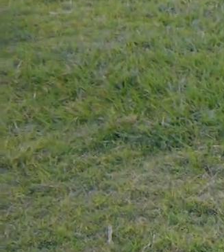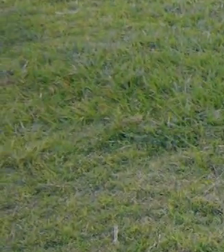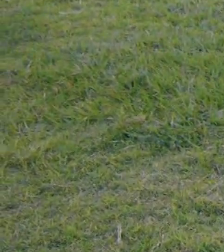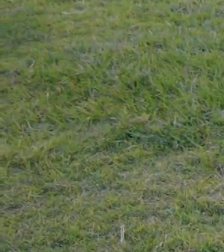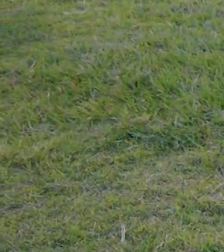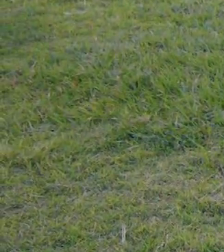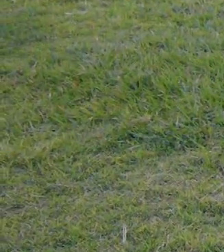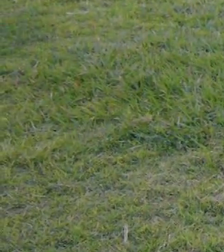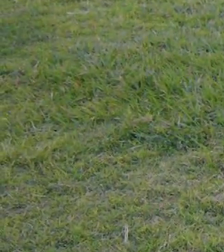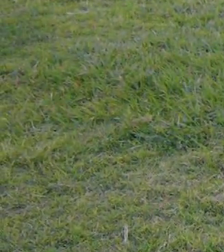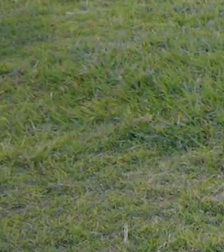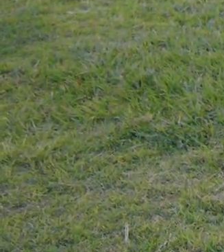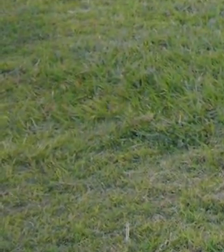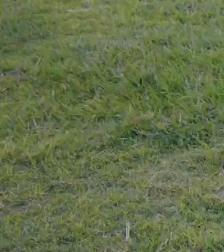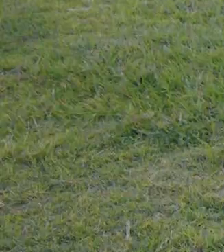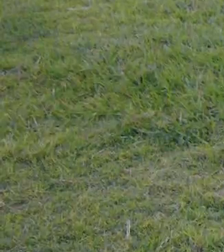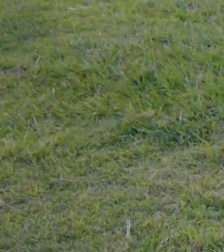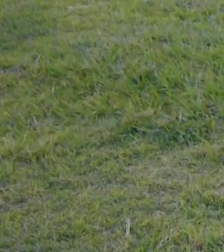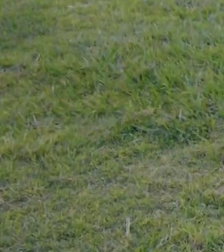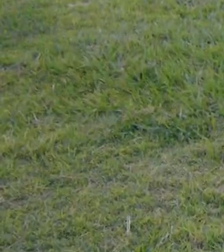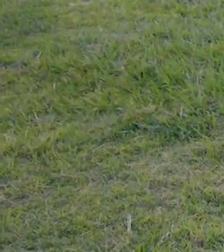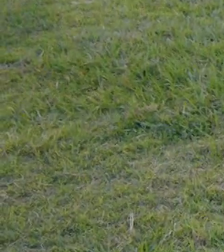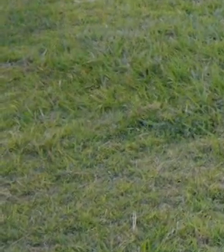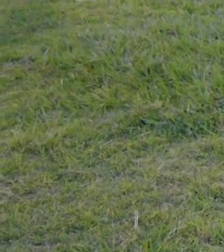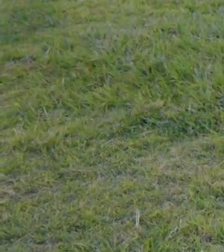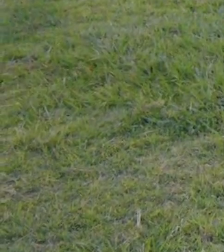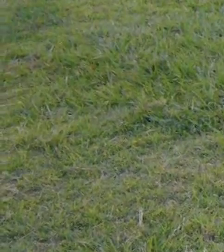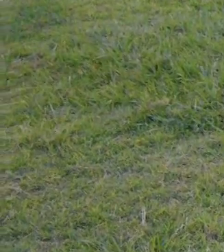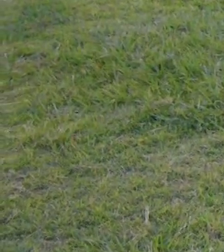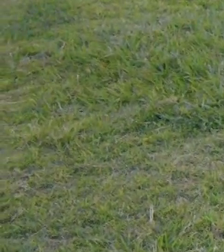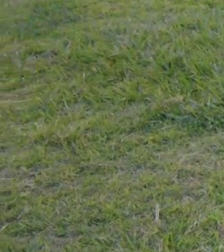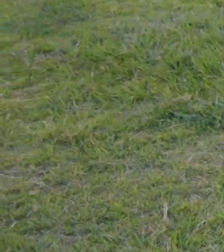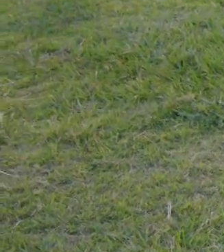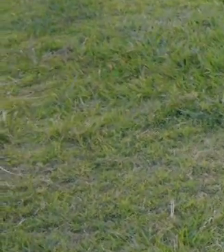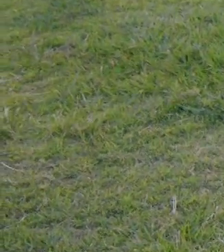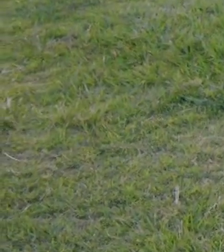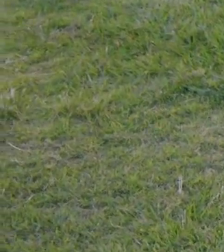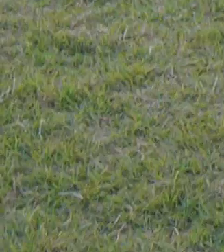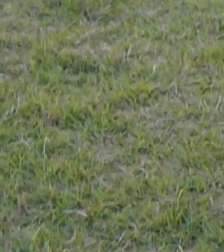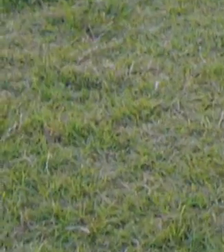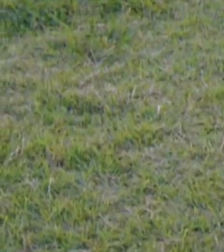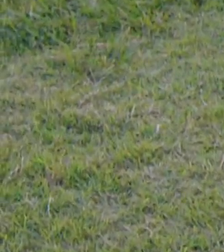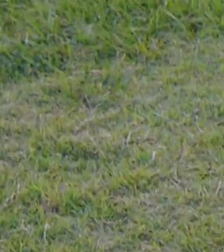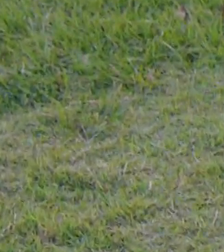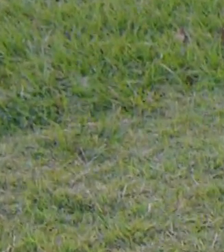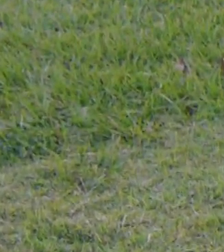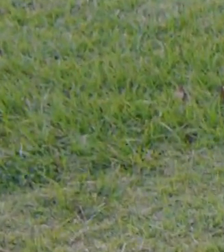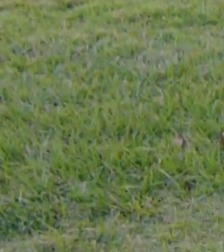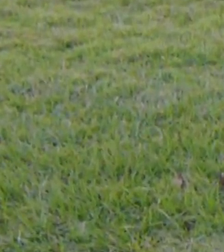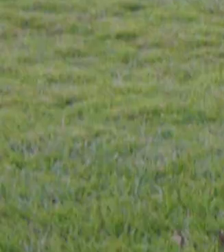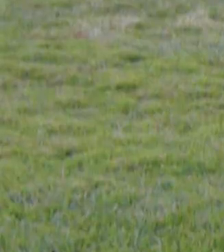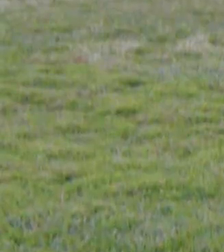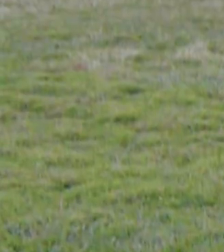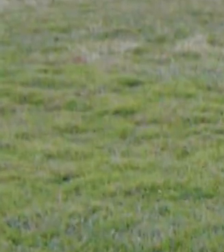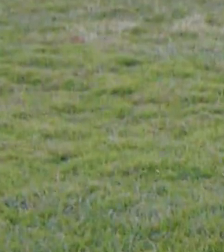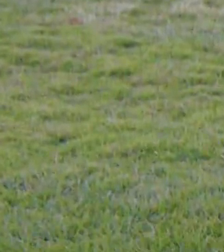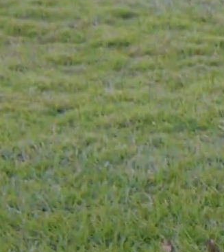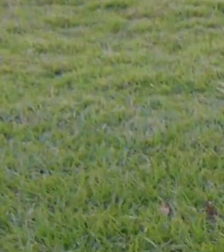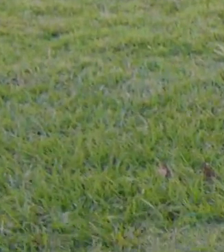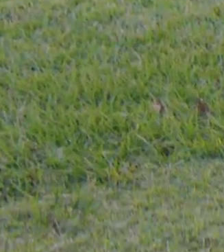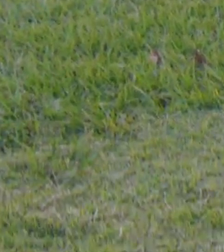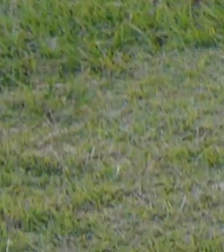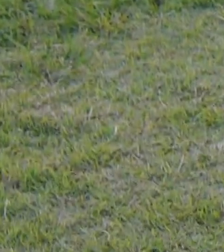Lessons for middle primary kids are coming up next. Hi, I'm Jane. Hi, I'm Olivia, and I'm in grade 4.